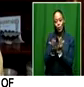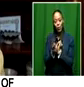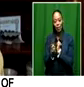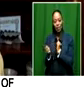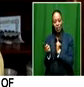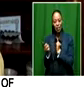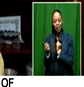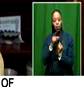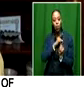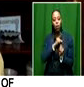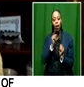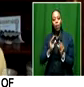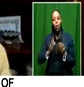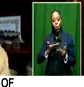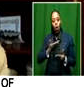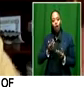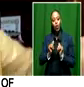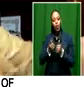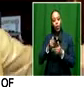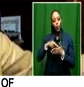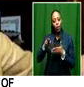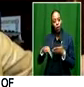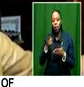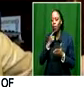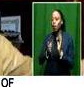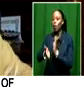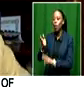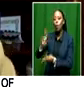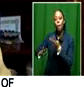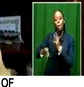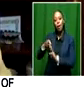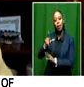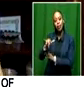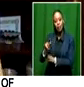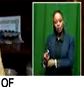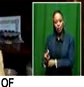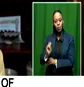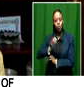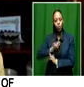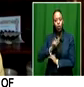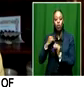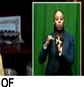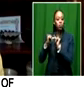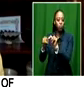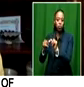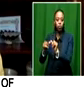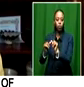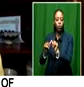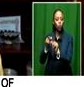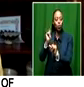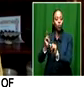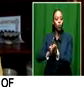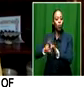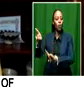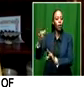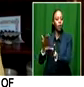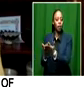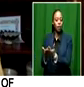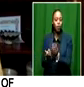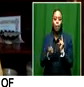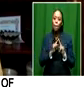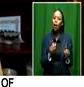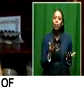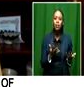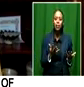schools, because they want good results, they just say, go to maths literacy, and we want to go on only with those who can succeed. Mm.